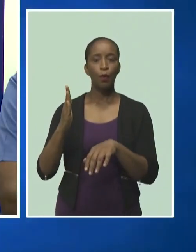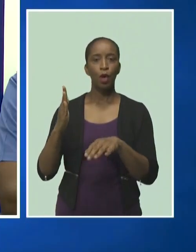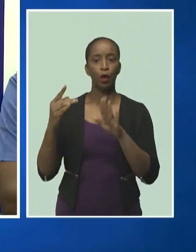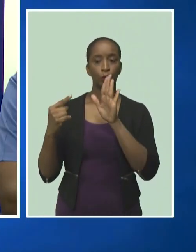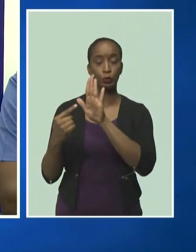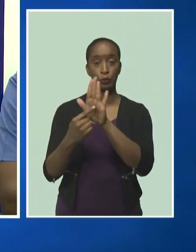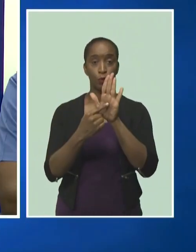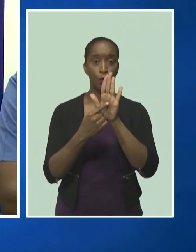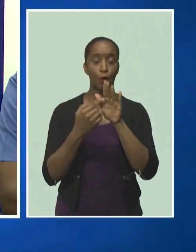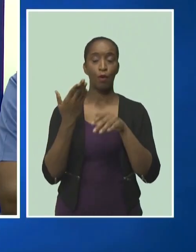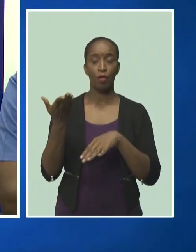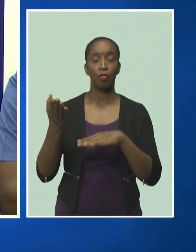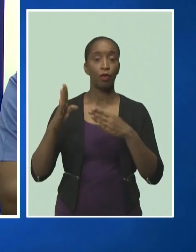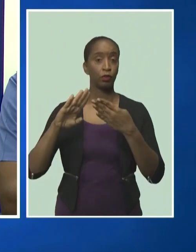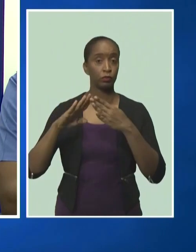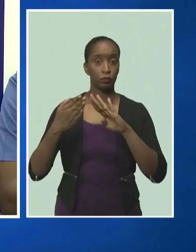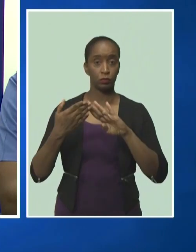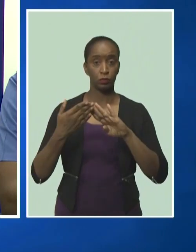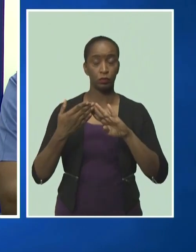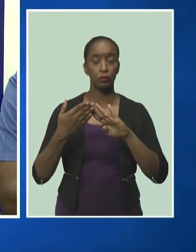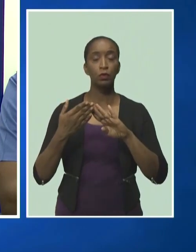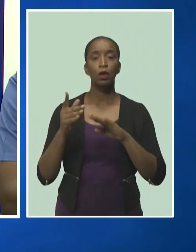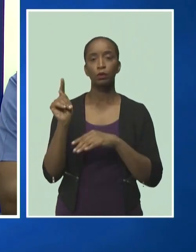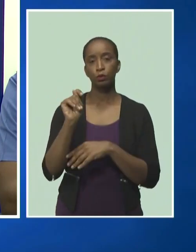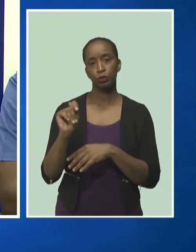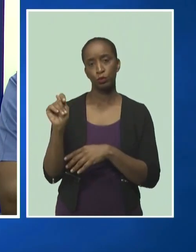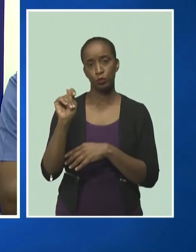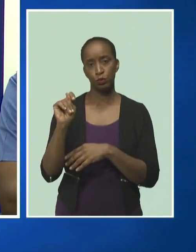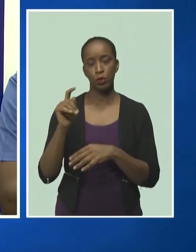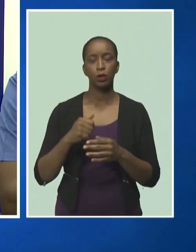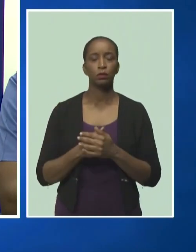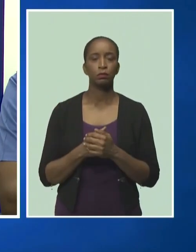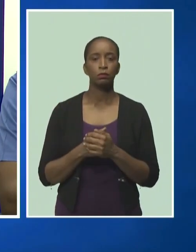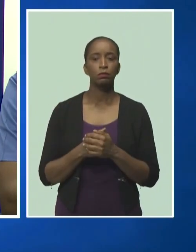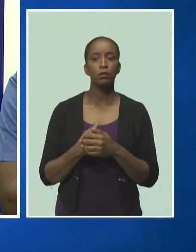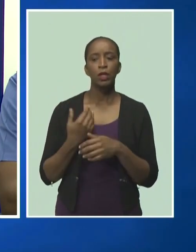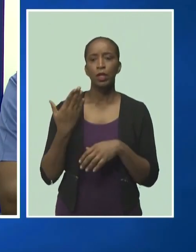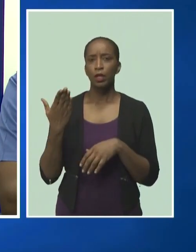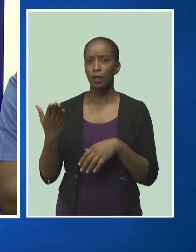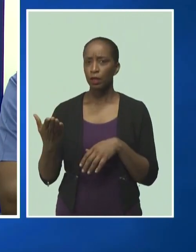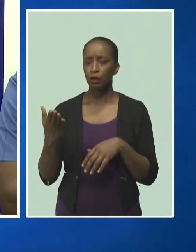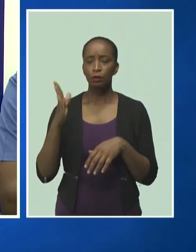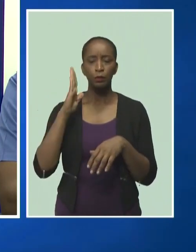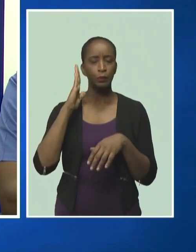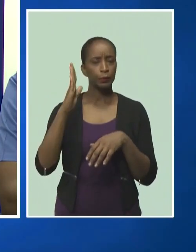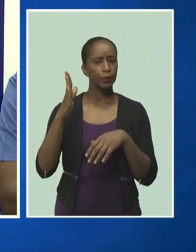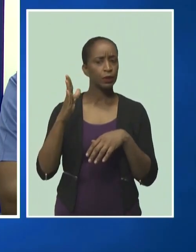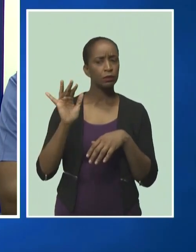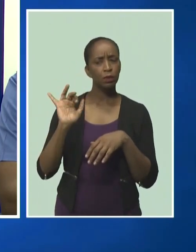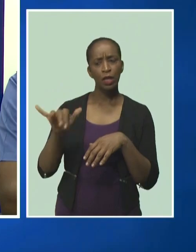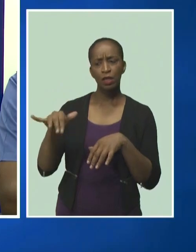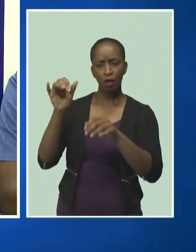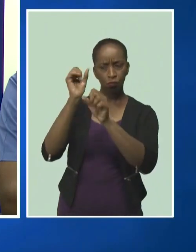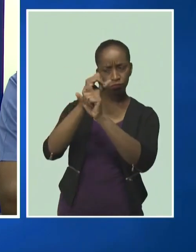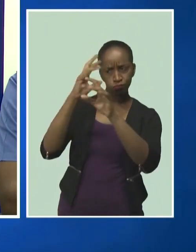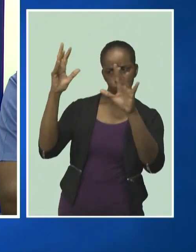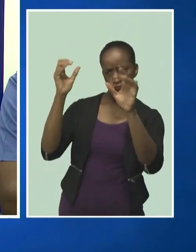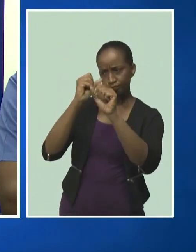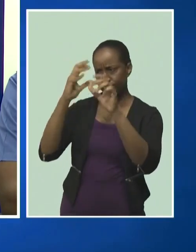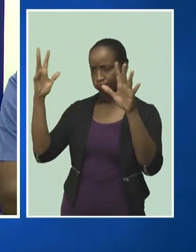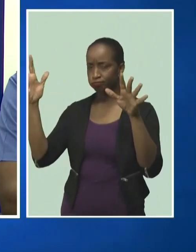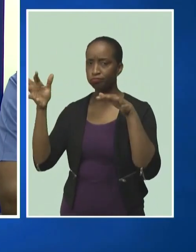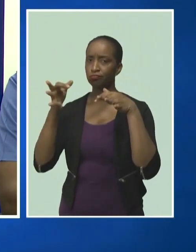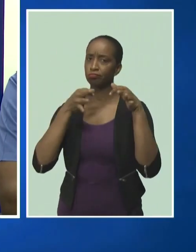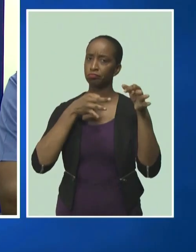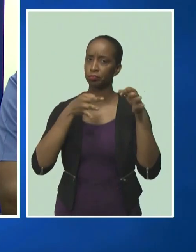At the unveiling, all of what went into it will be explained, the story will be told, and the explanation given for all the component pieces. So although you